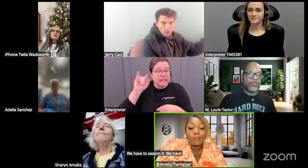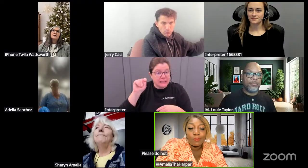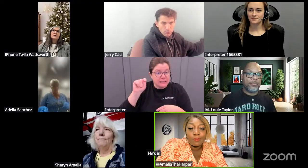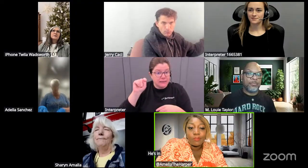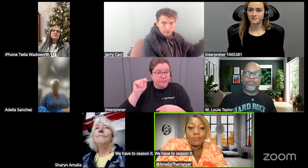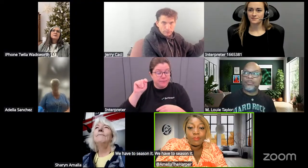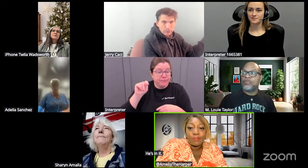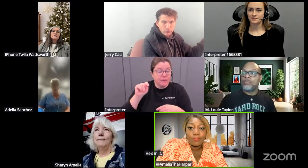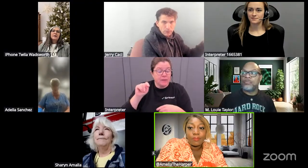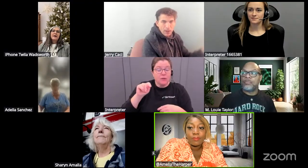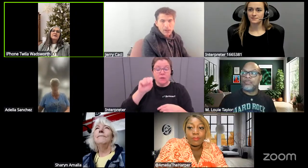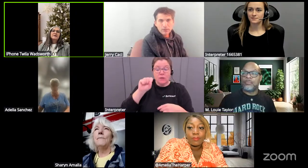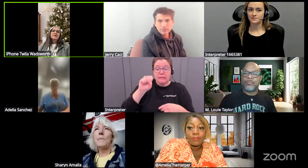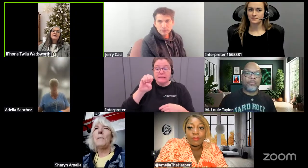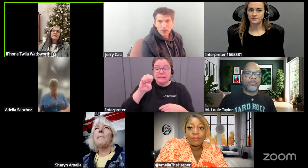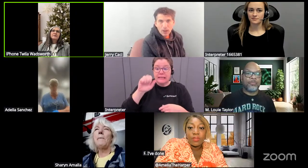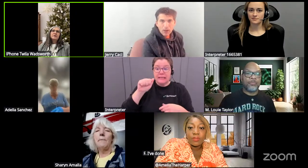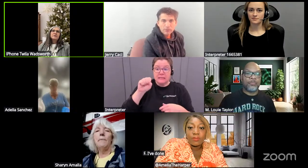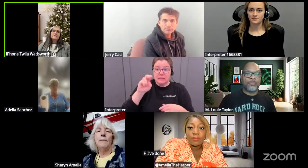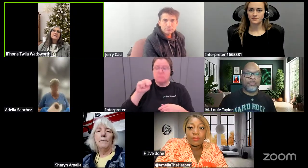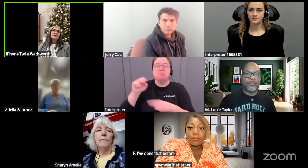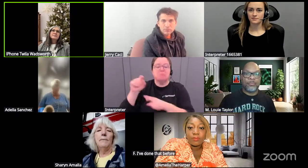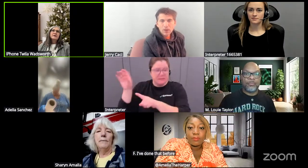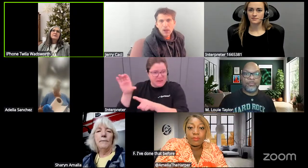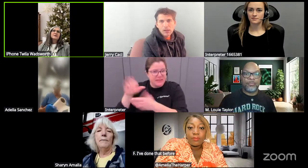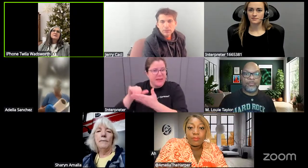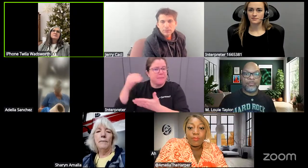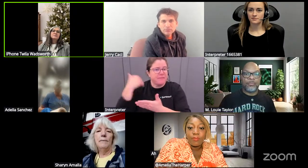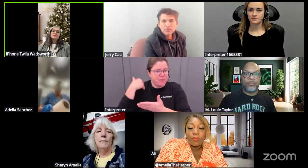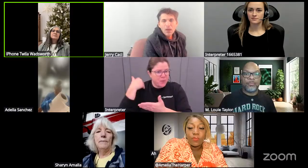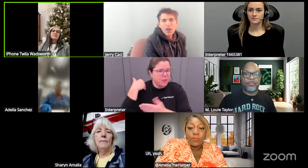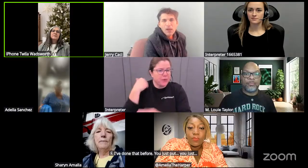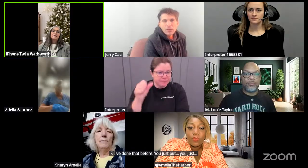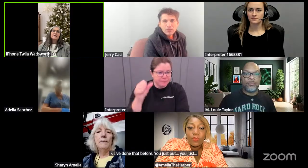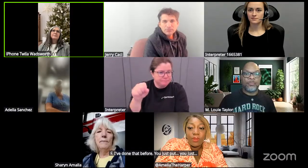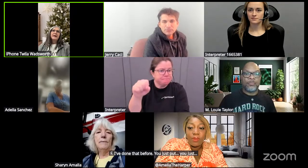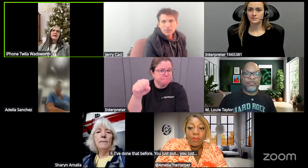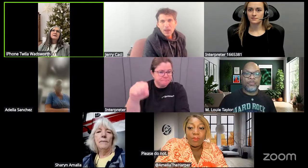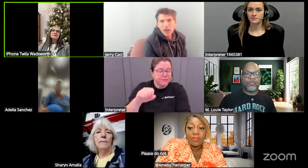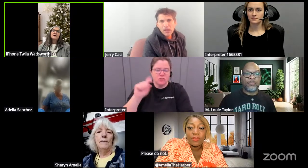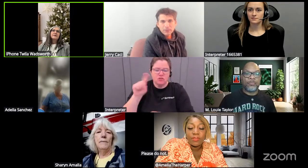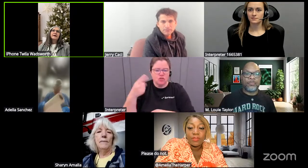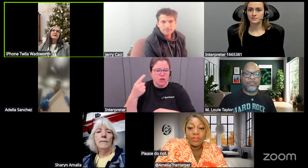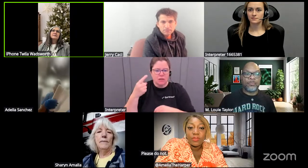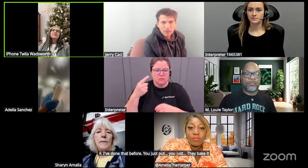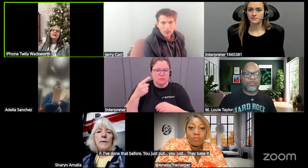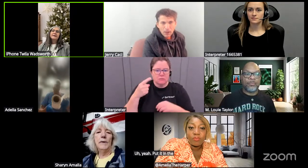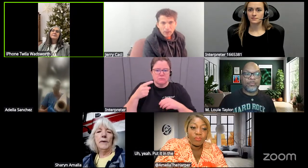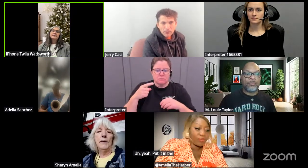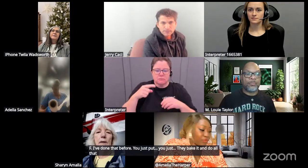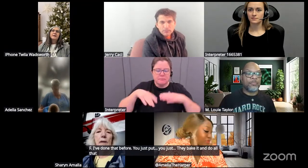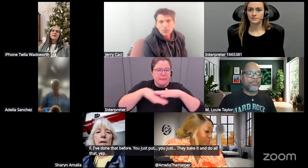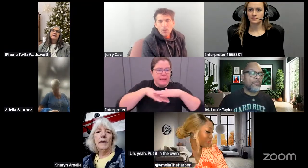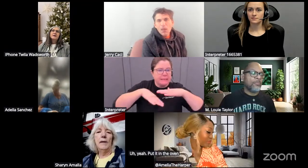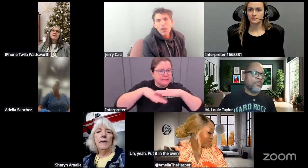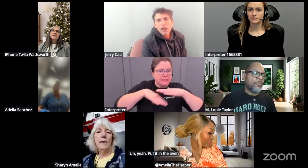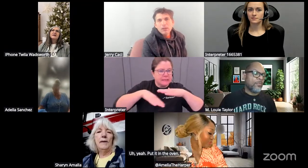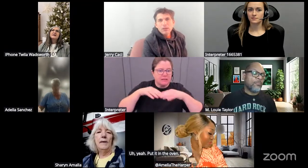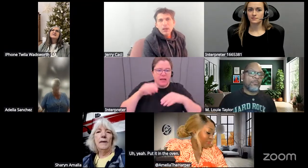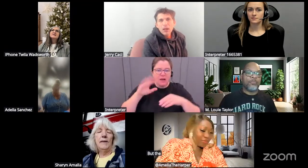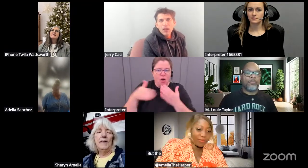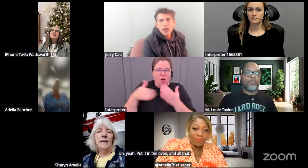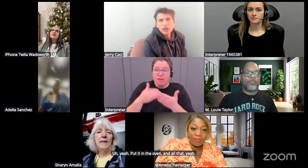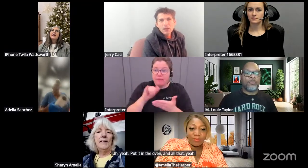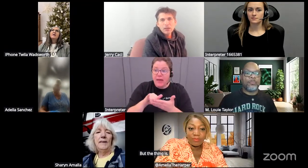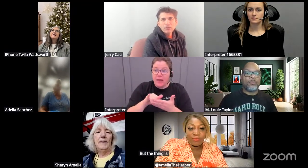it. I've done Uh, that before. You just put it, yeah, you put bake it it in and the do all that. oven. Yep. Yeah, all But the that. thing Yeah,